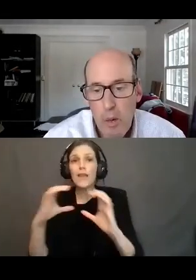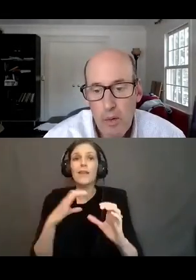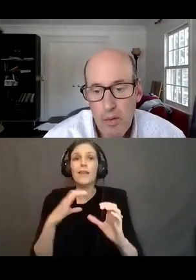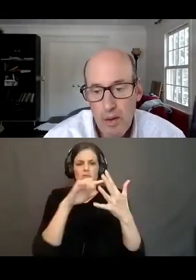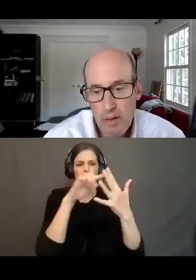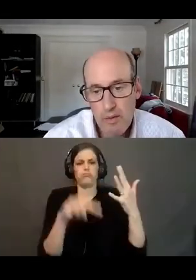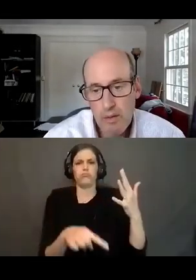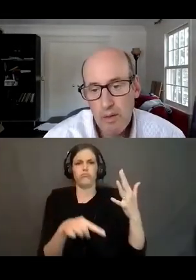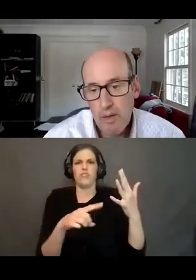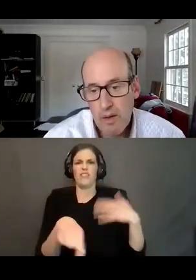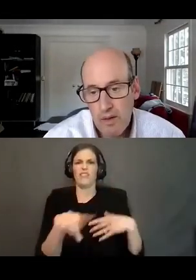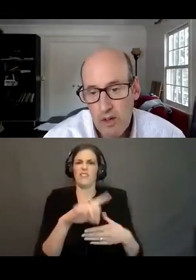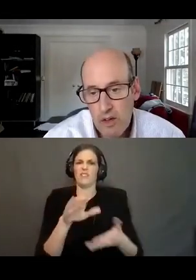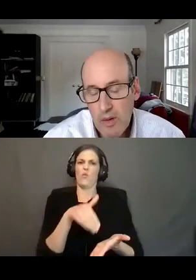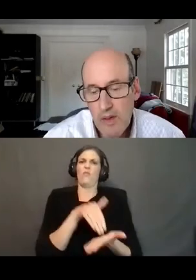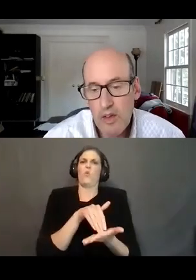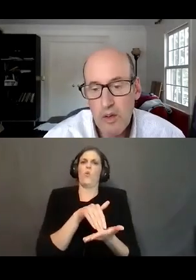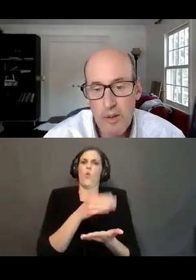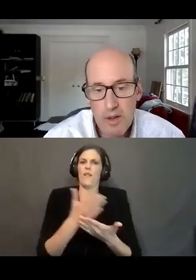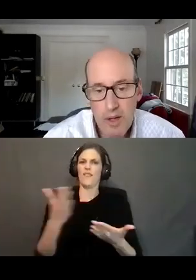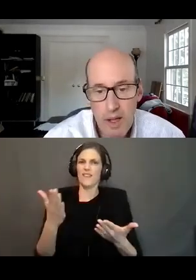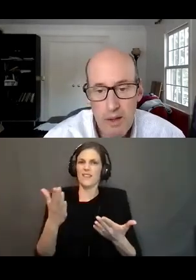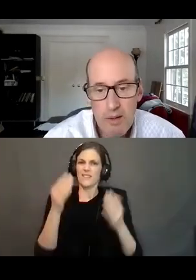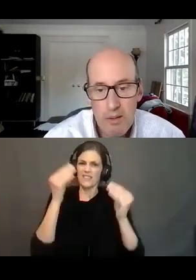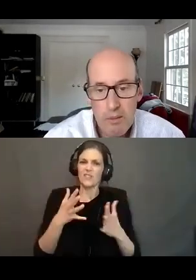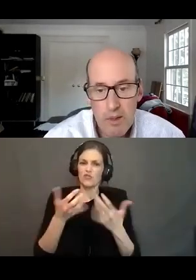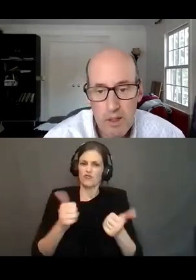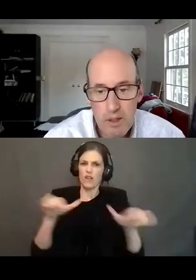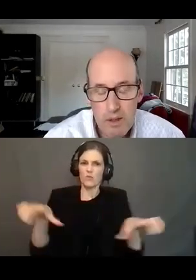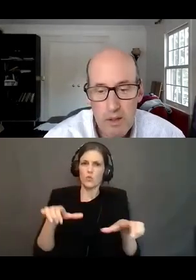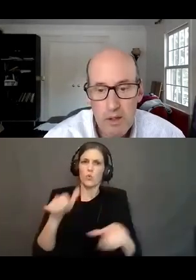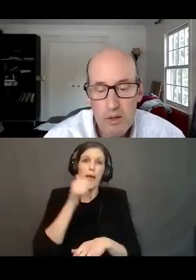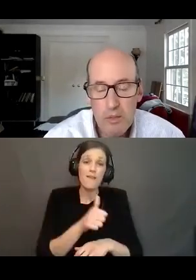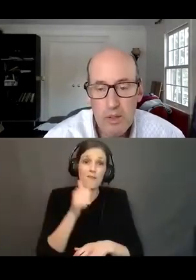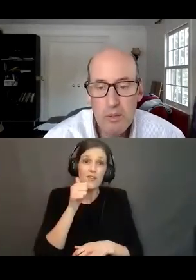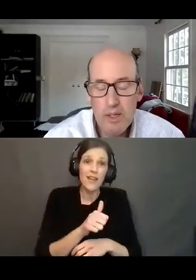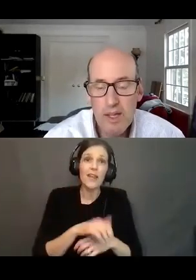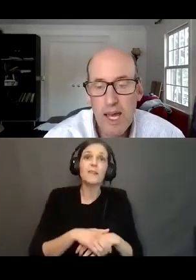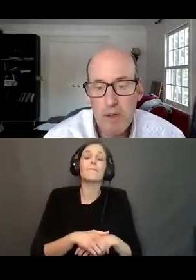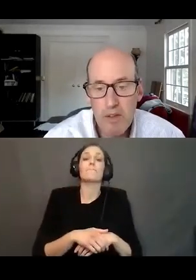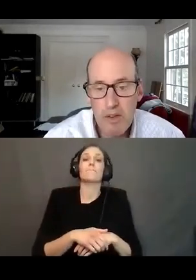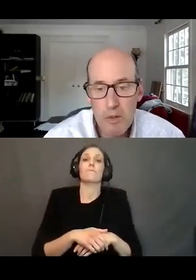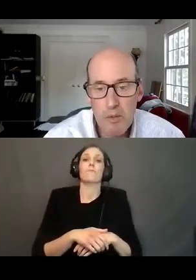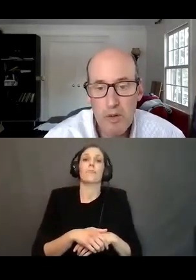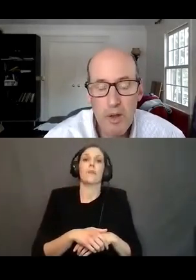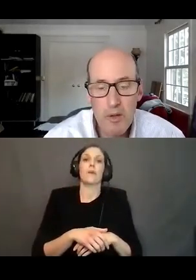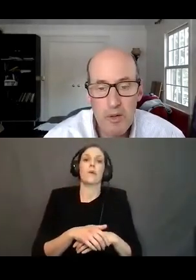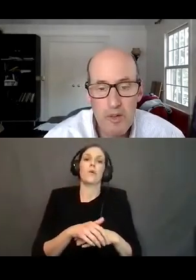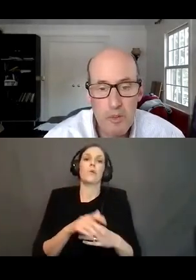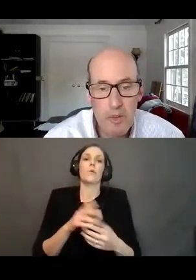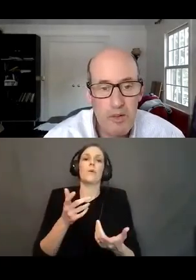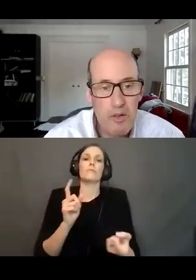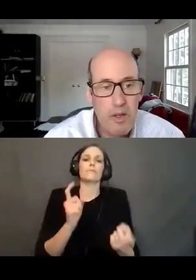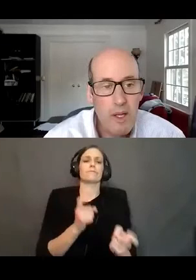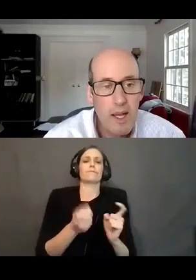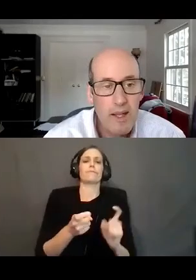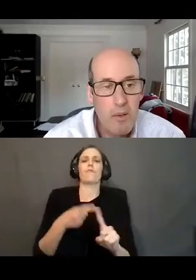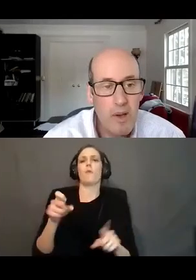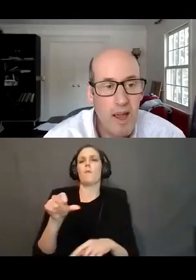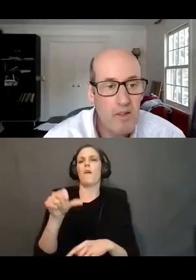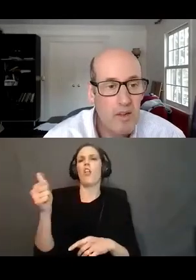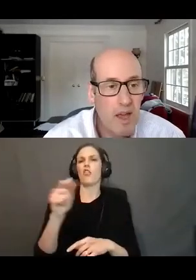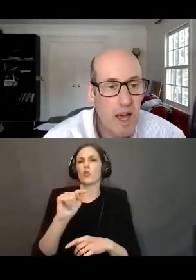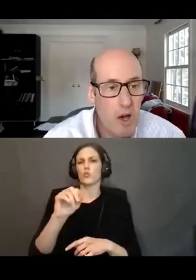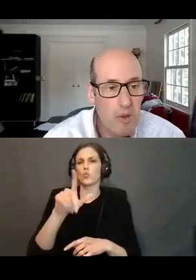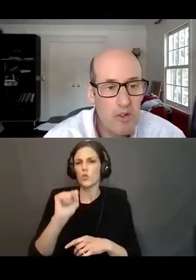the core things that a teacher tries to do every day. We adapted these from some other instruments. And